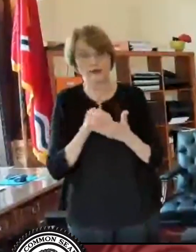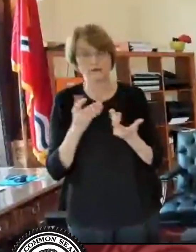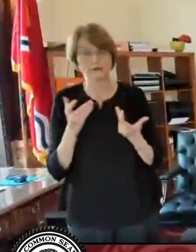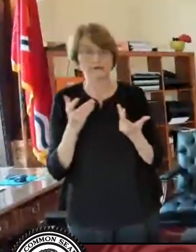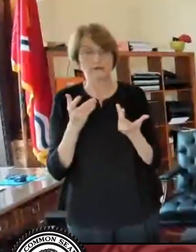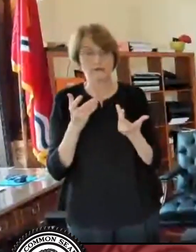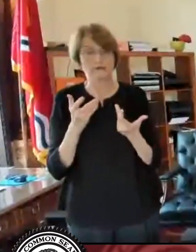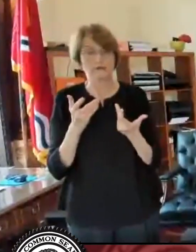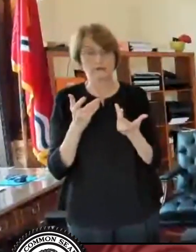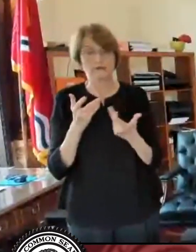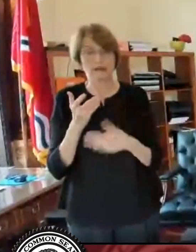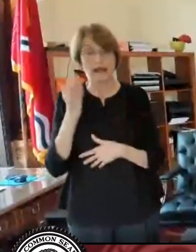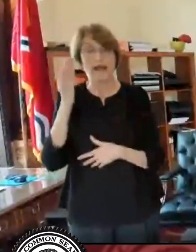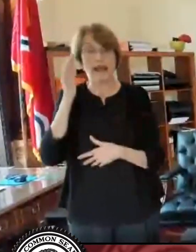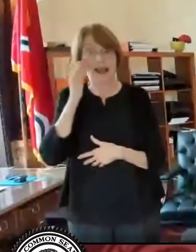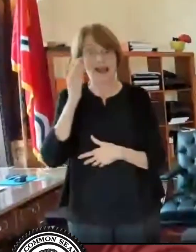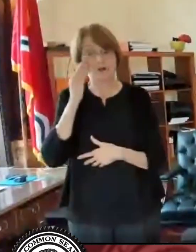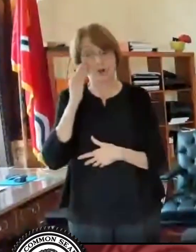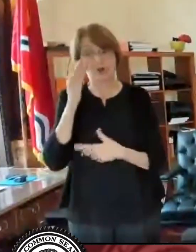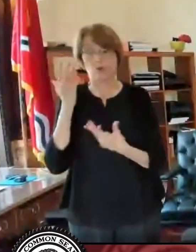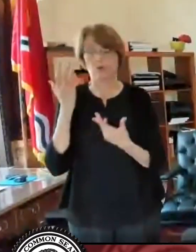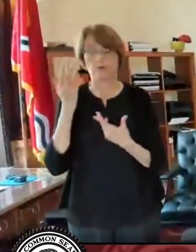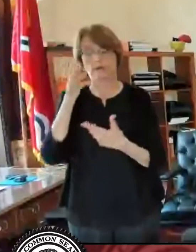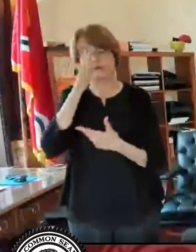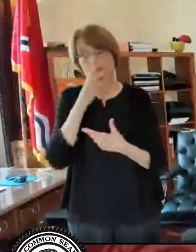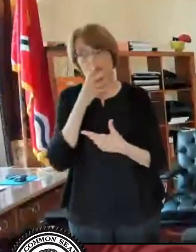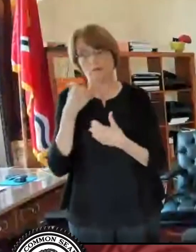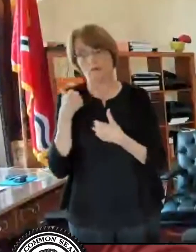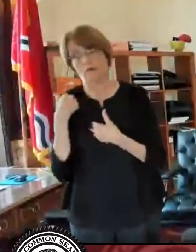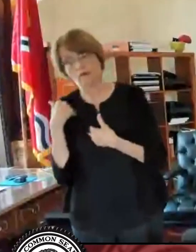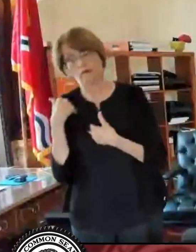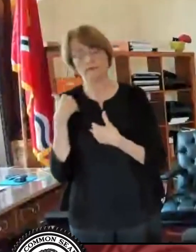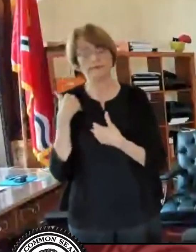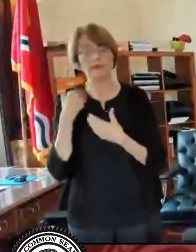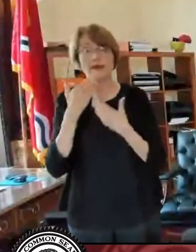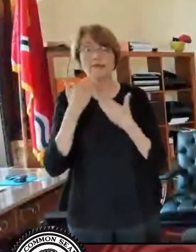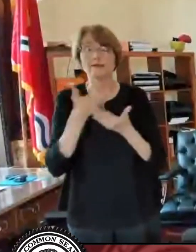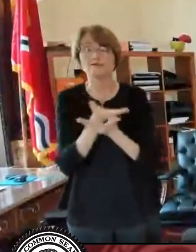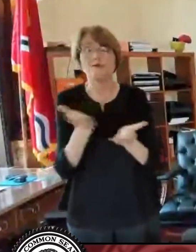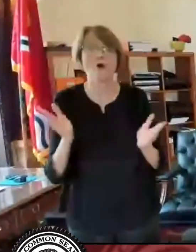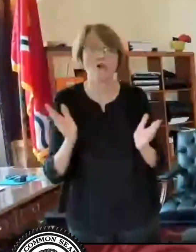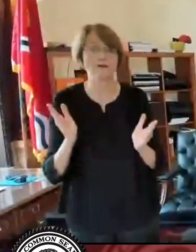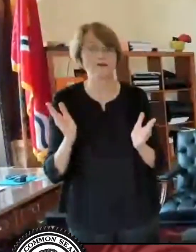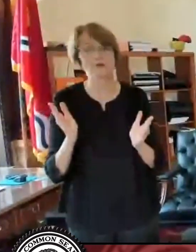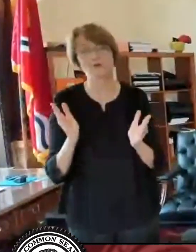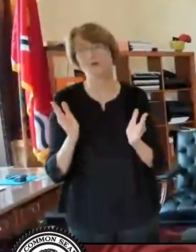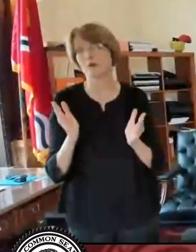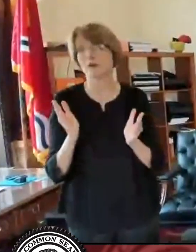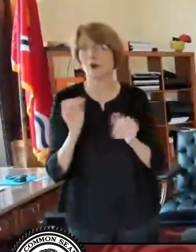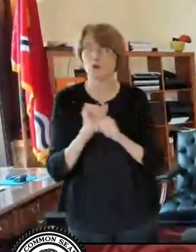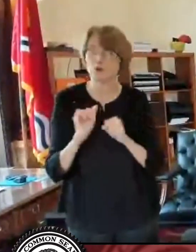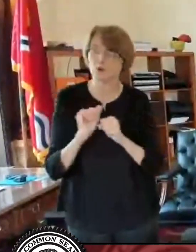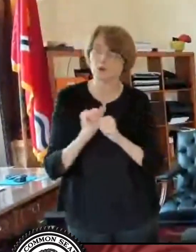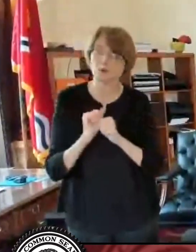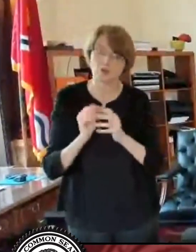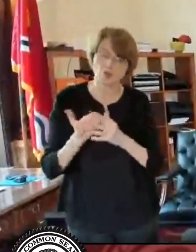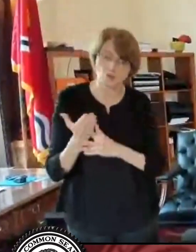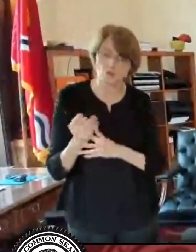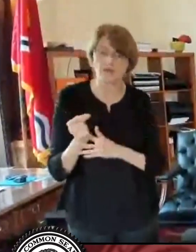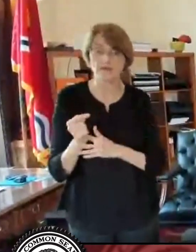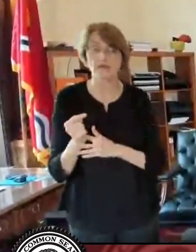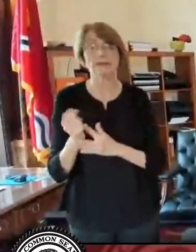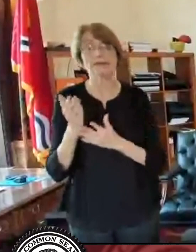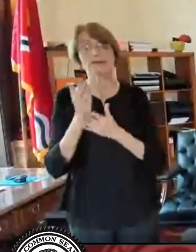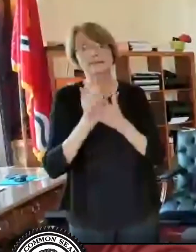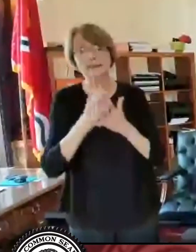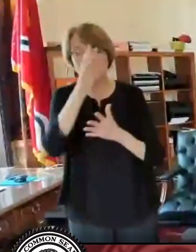I know that places a big burden on parents. So thanks to all of you who are trying to work through that. Maybe you're working from home,